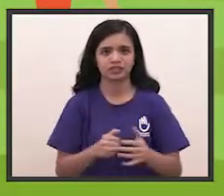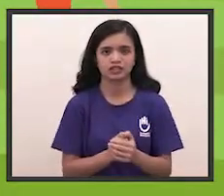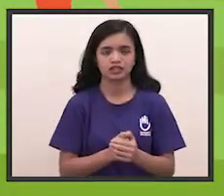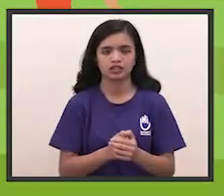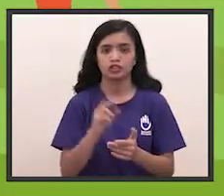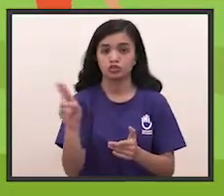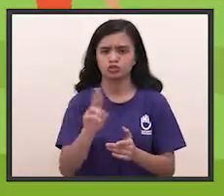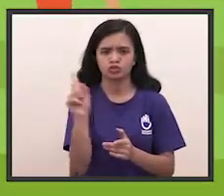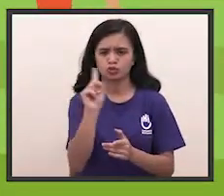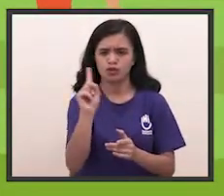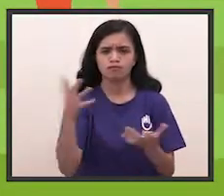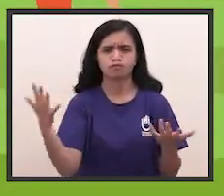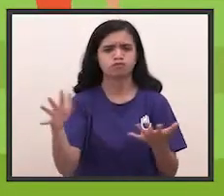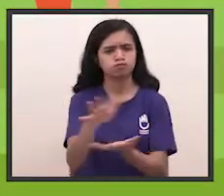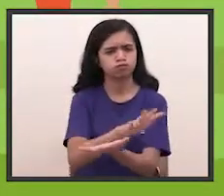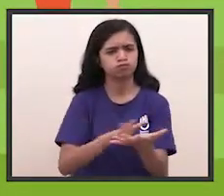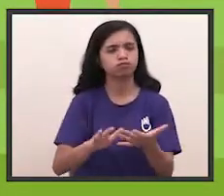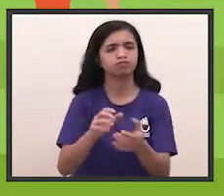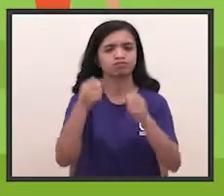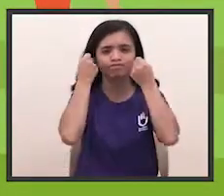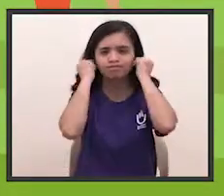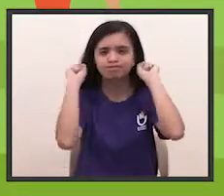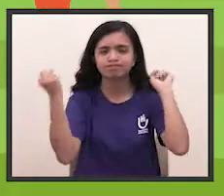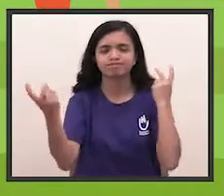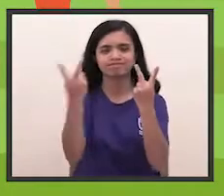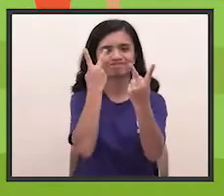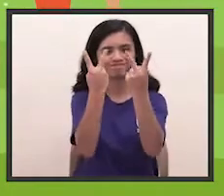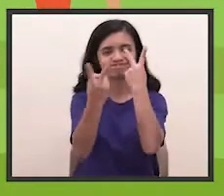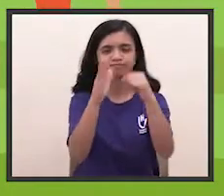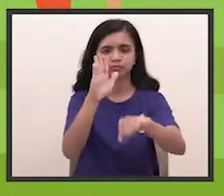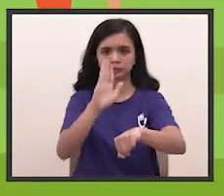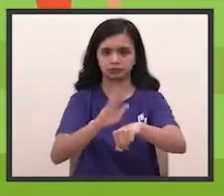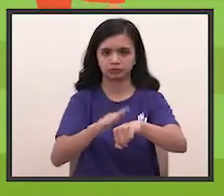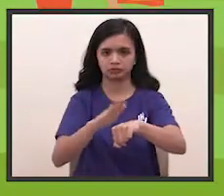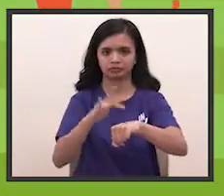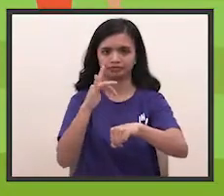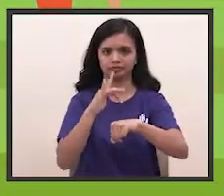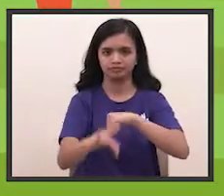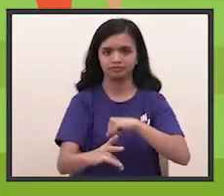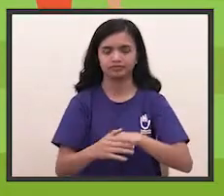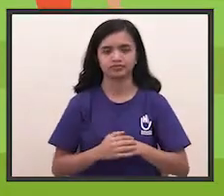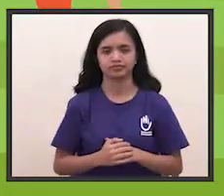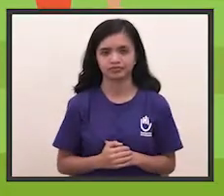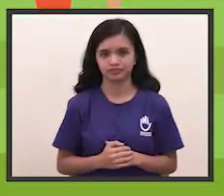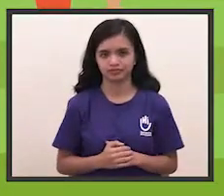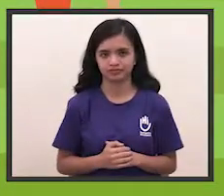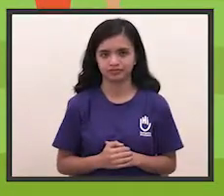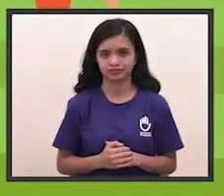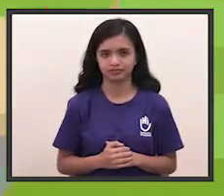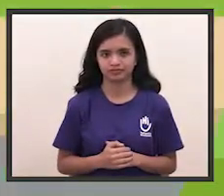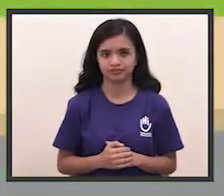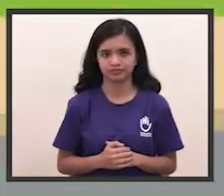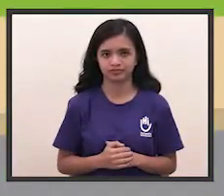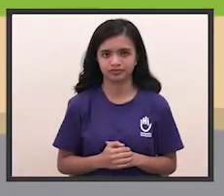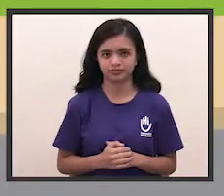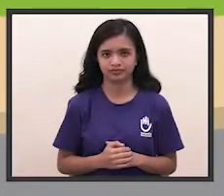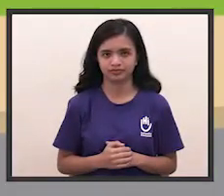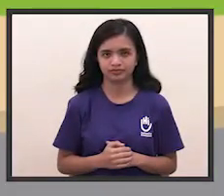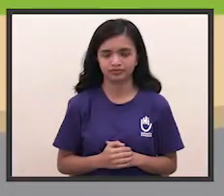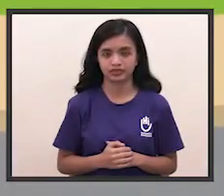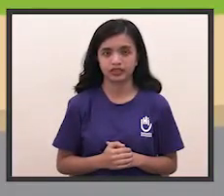a combination of audio, visual, and person-centered early warning.